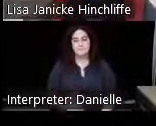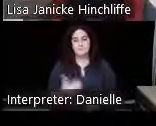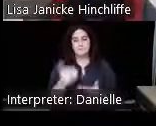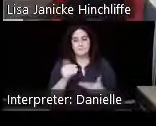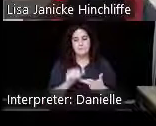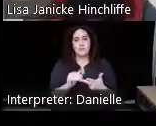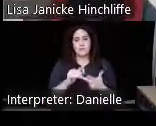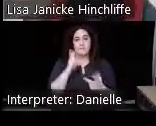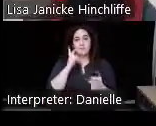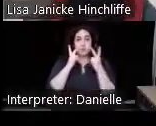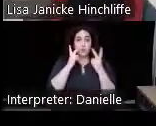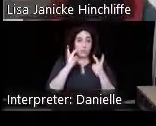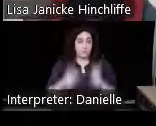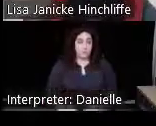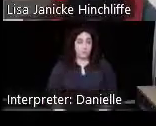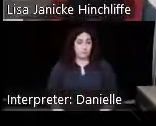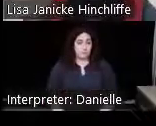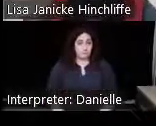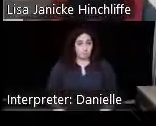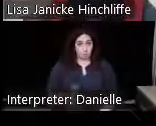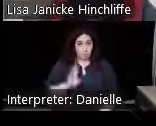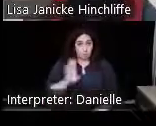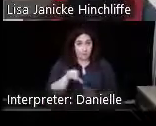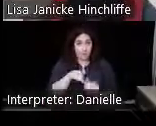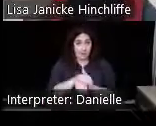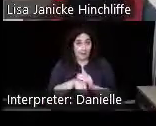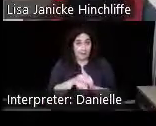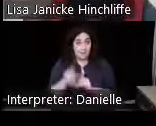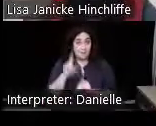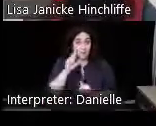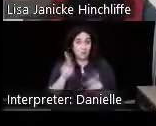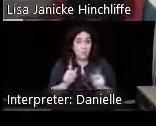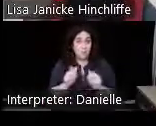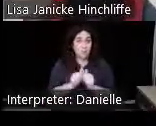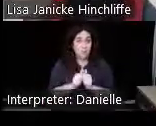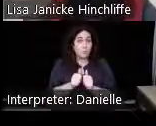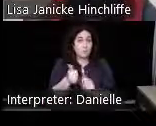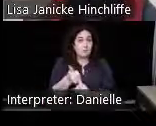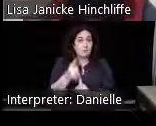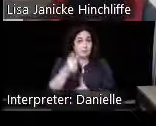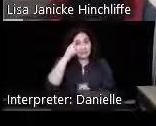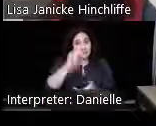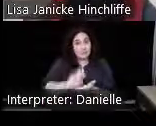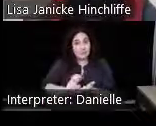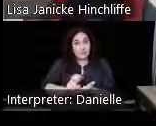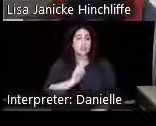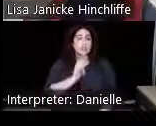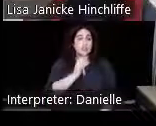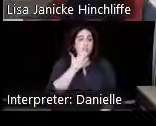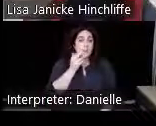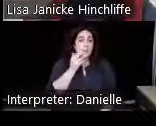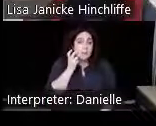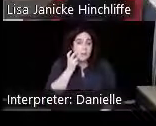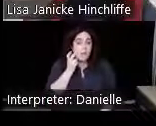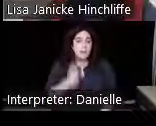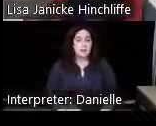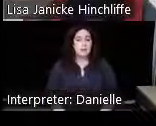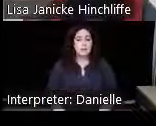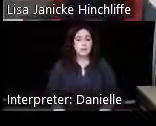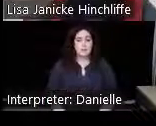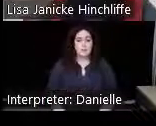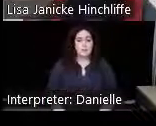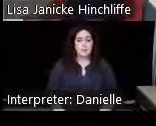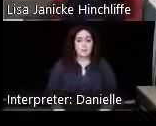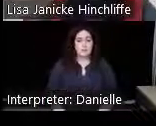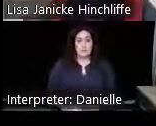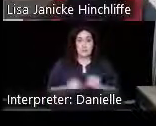accessible to people who have seizures or color blindness. And is there any ability for the user